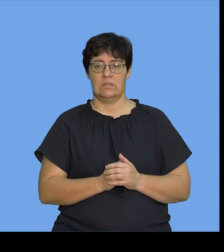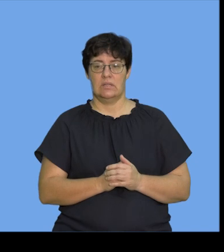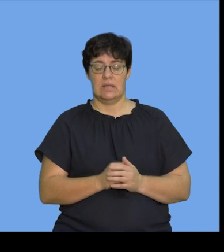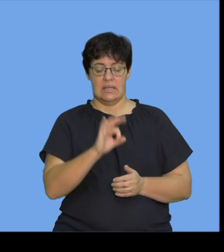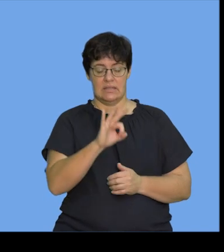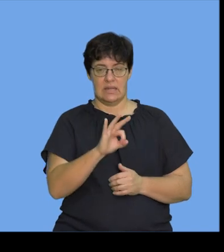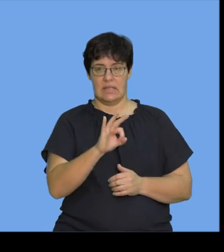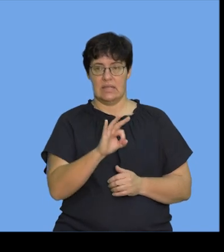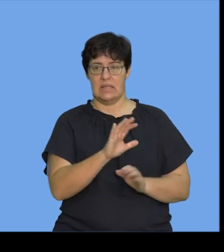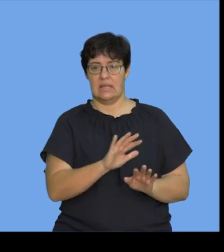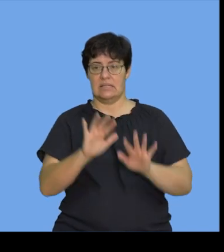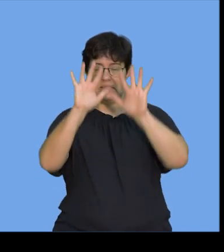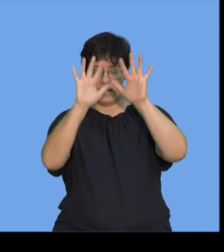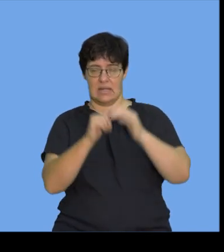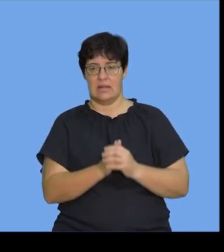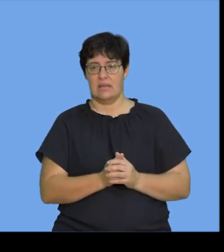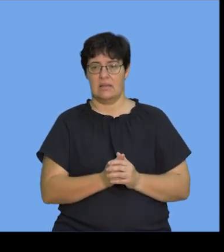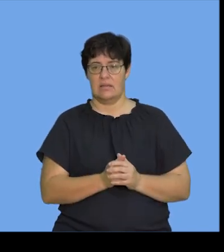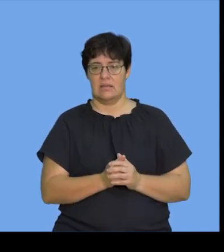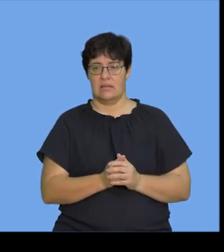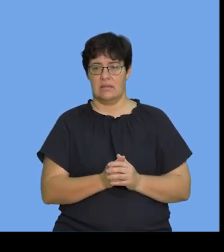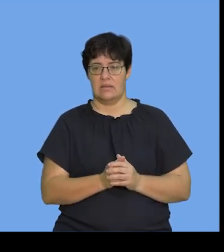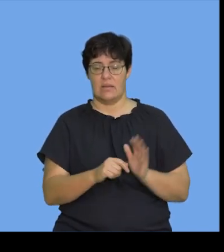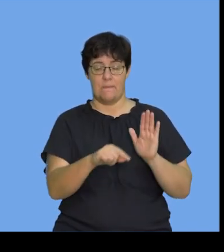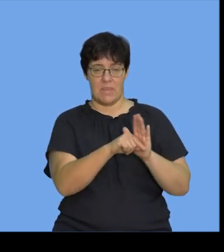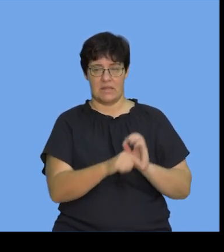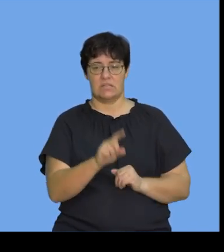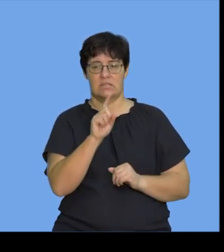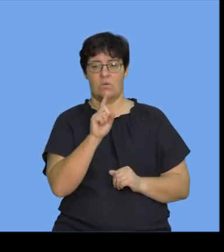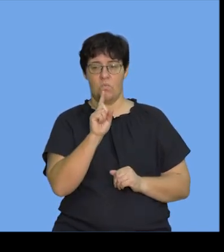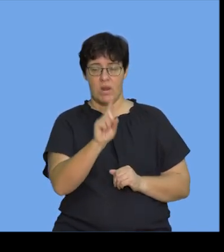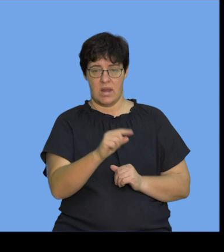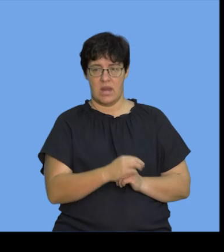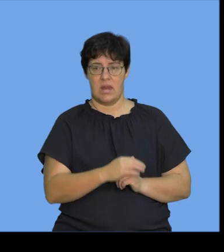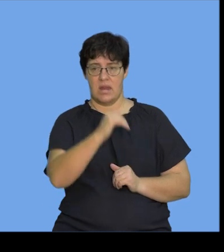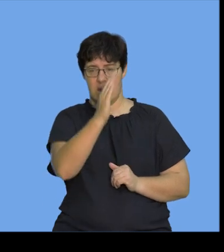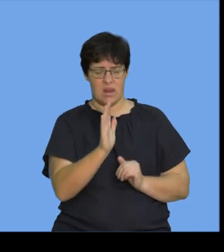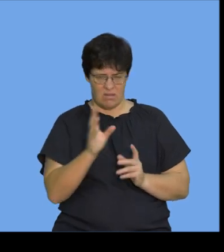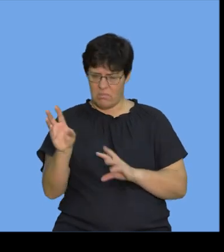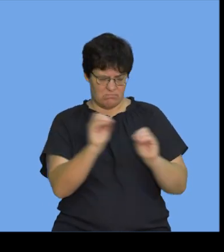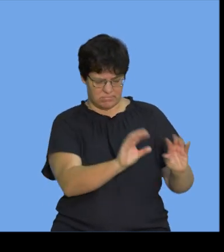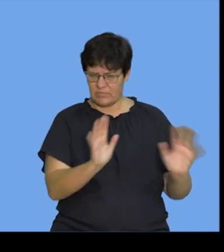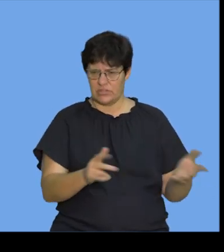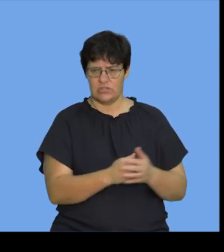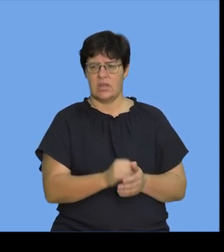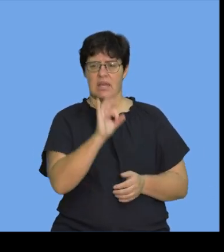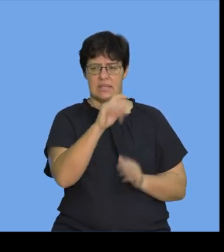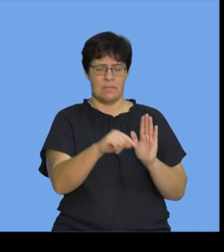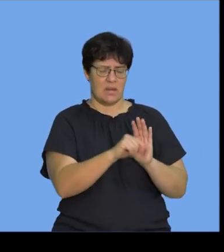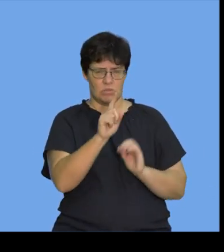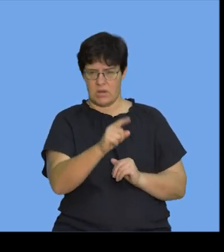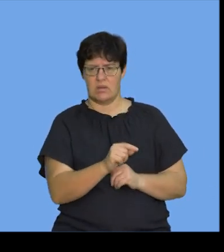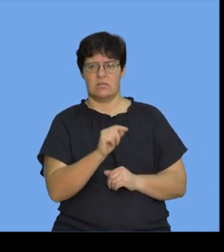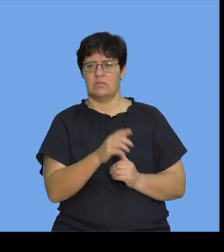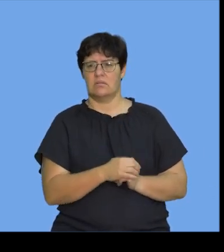3 to the exponent of 10 minus 1. You just put it as is, right? 3 minus 1 is just 2. I